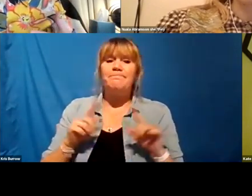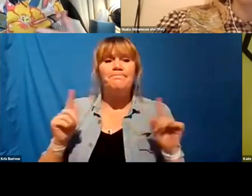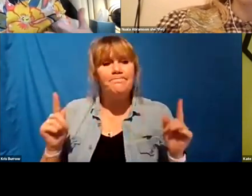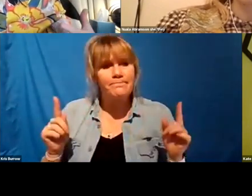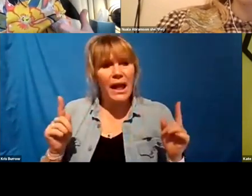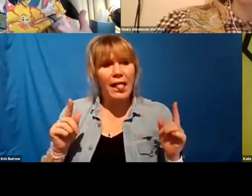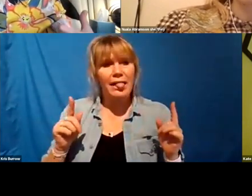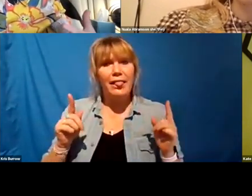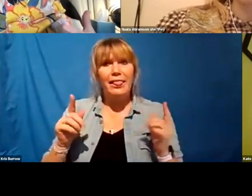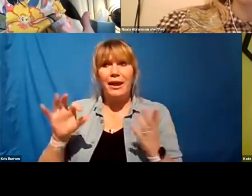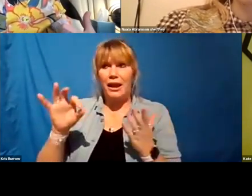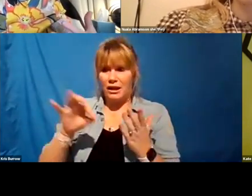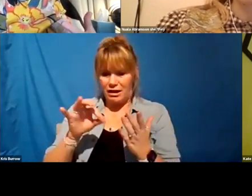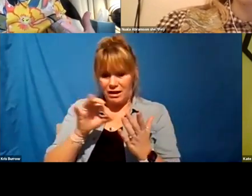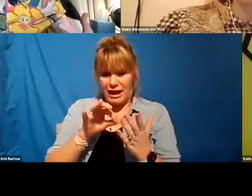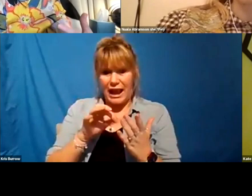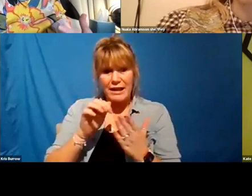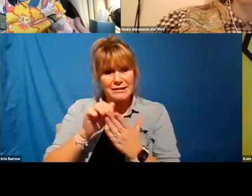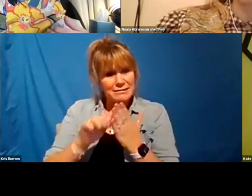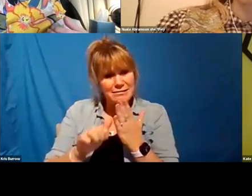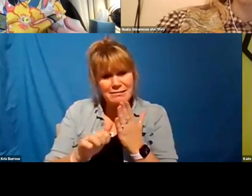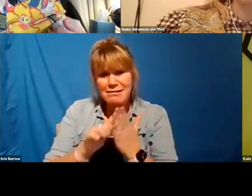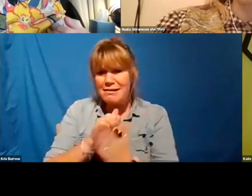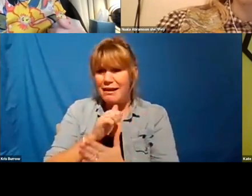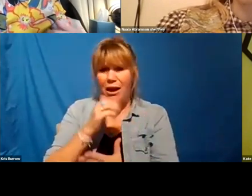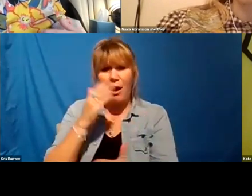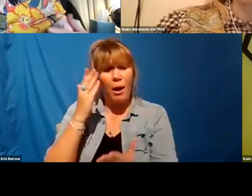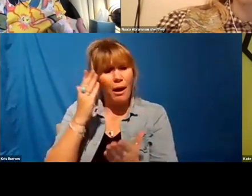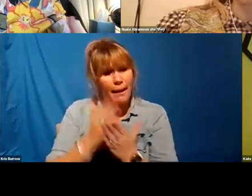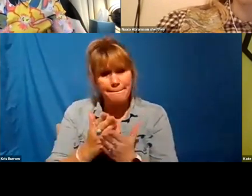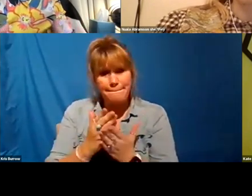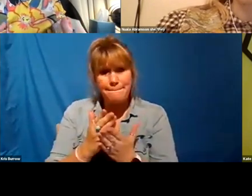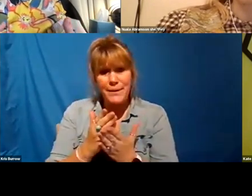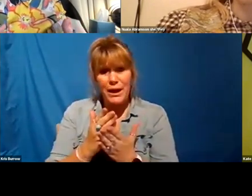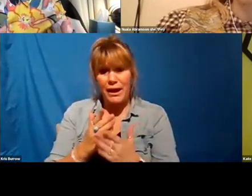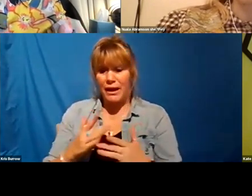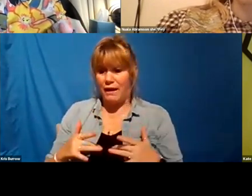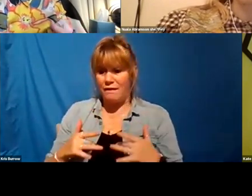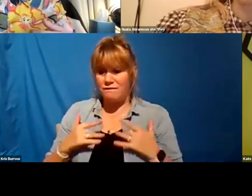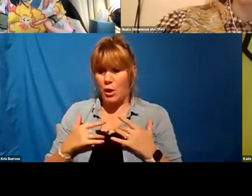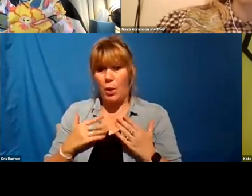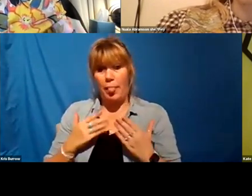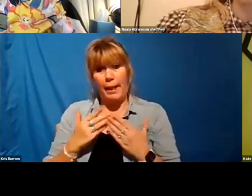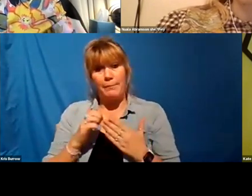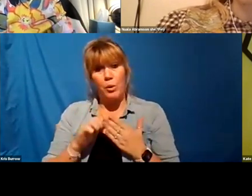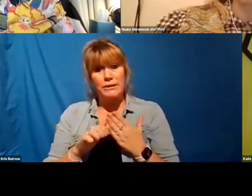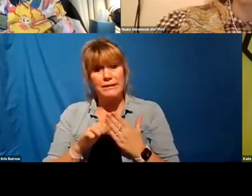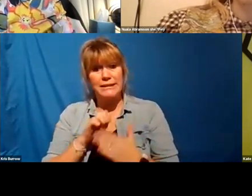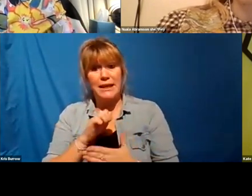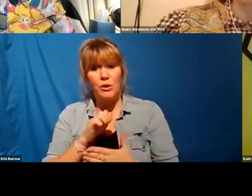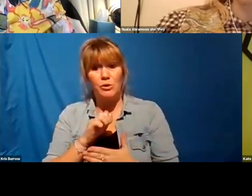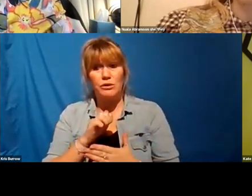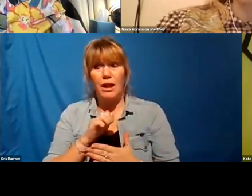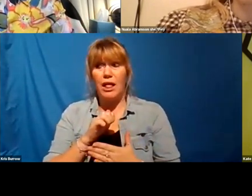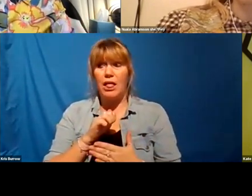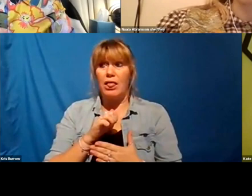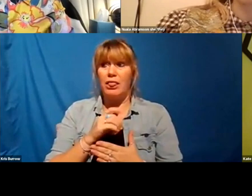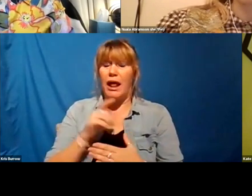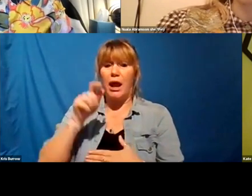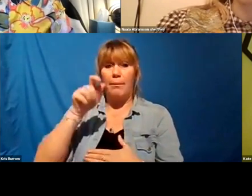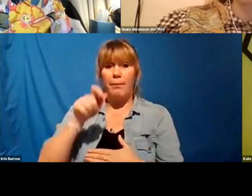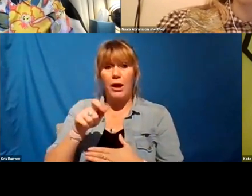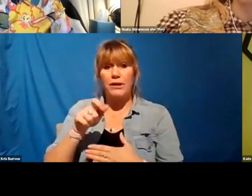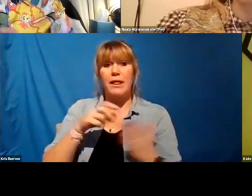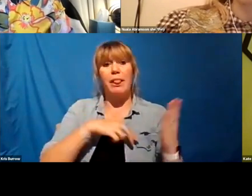you know, and I hesitate to say it, but, you know, sometimes that could be a lot more skilled than somebody who just paints. But